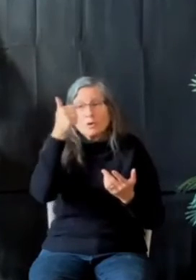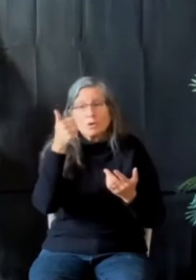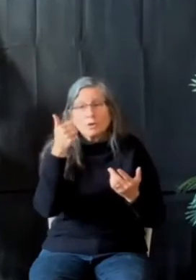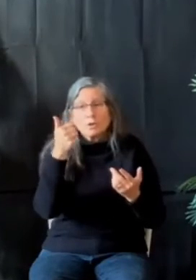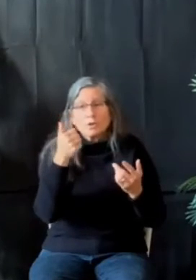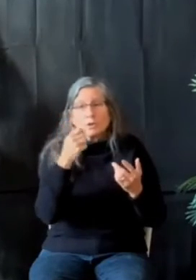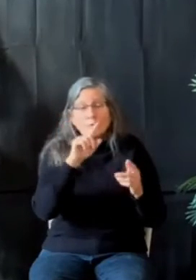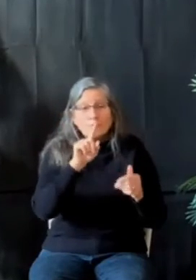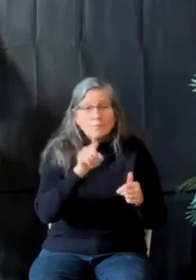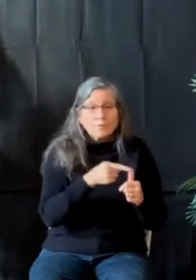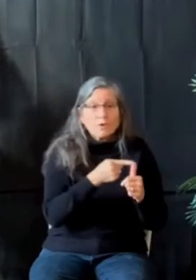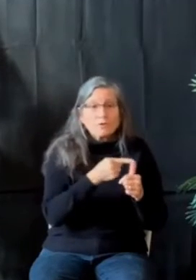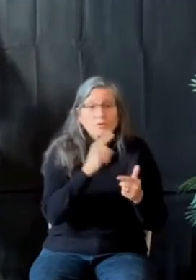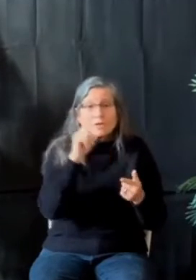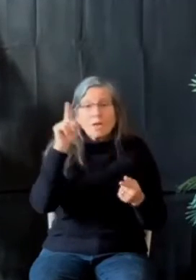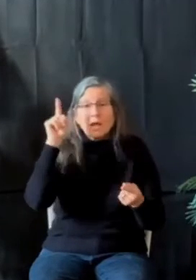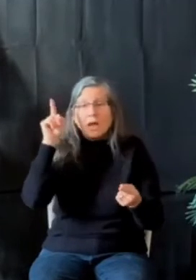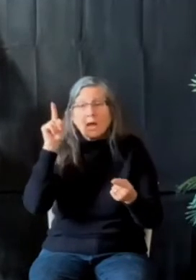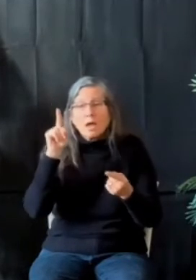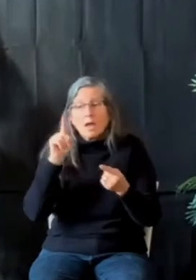until only Jesus was left.